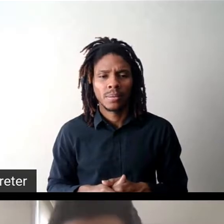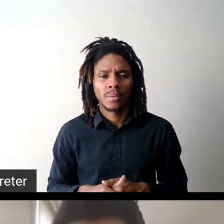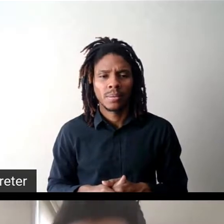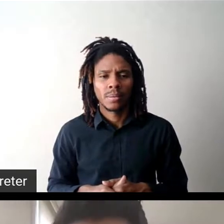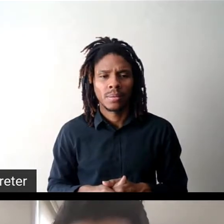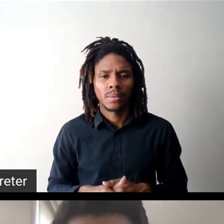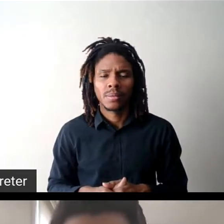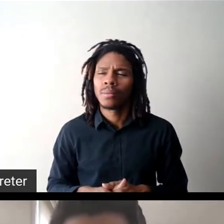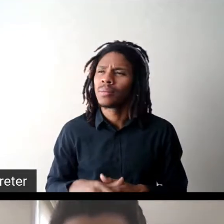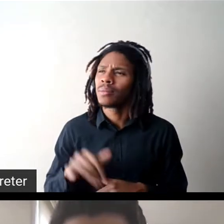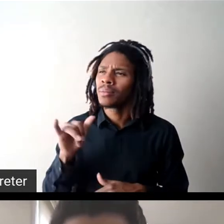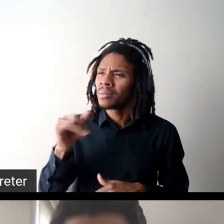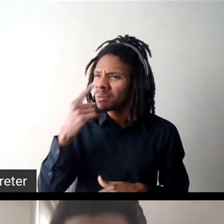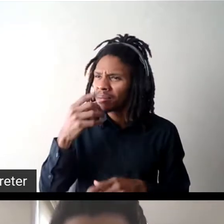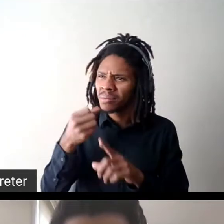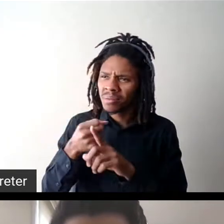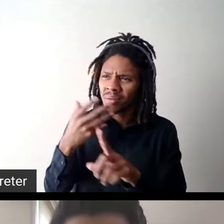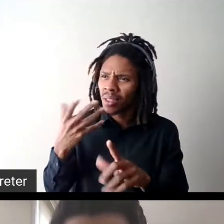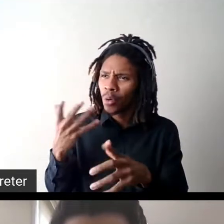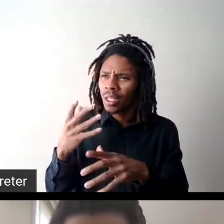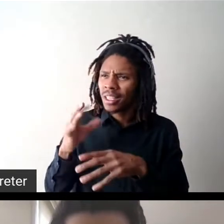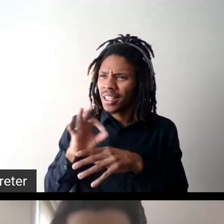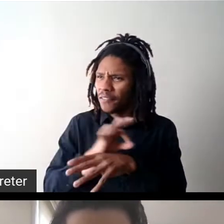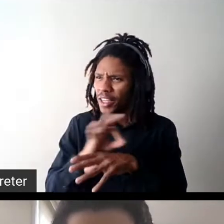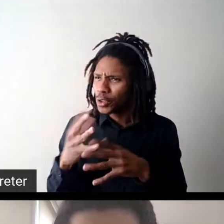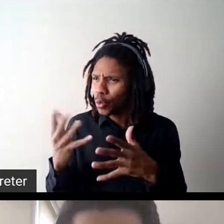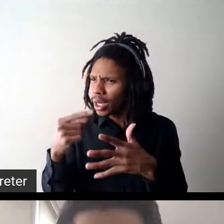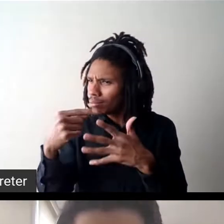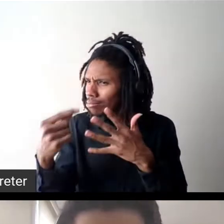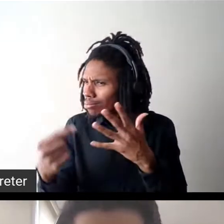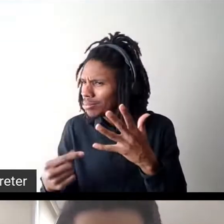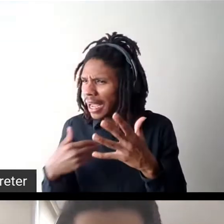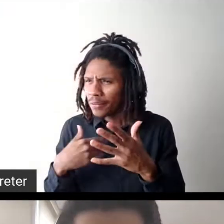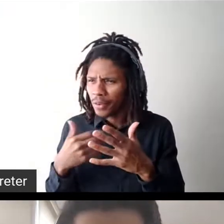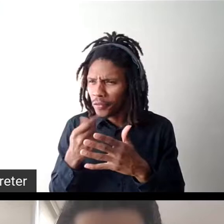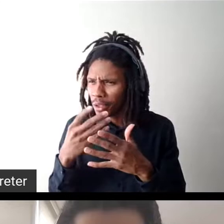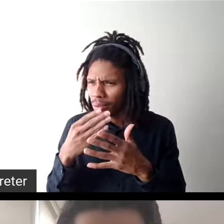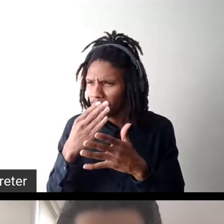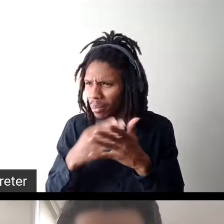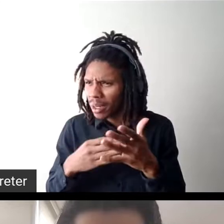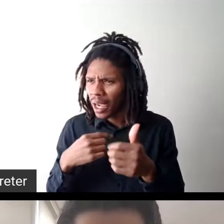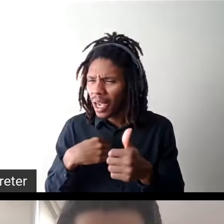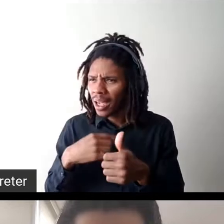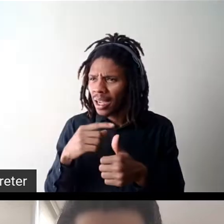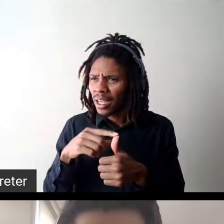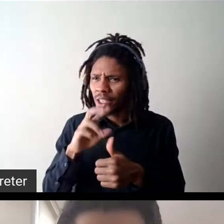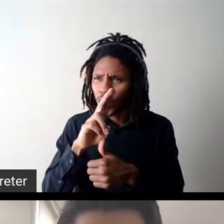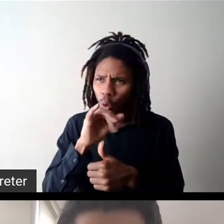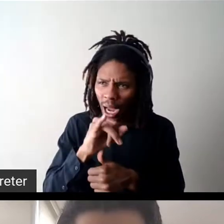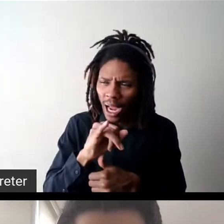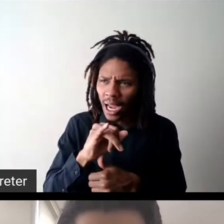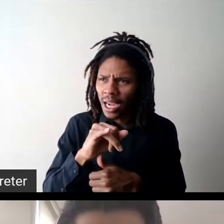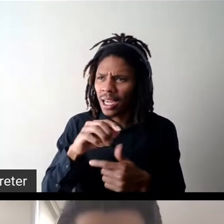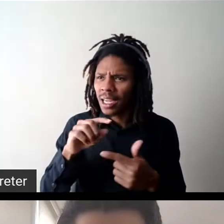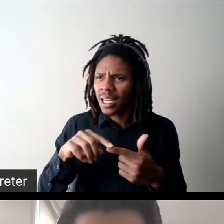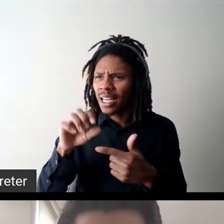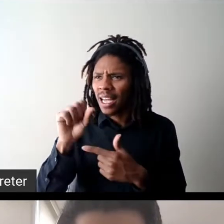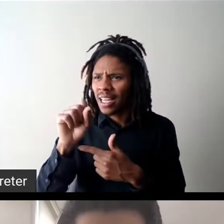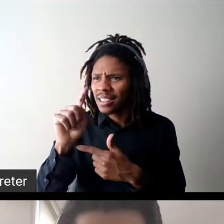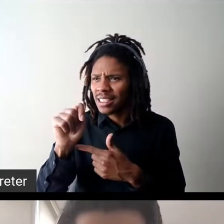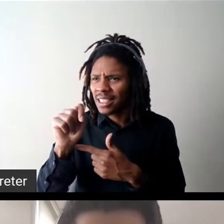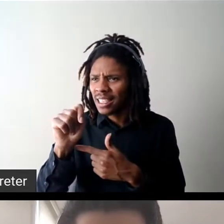So tell me more about what those features are. I understand that there's a few pieces. There's like the Amplify UI, there's the